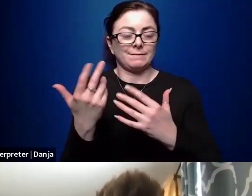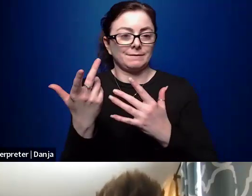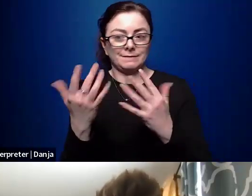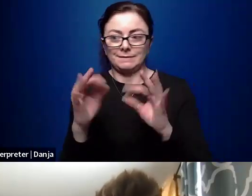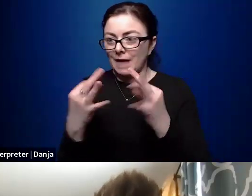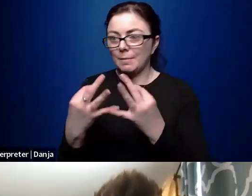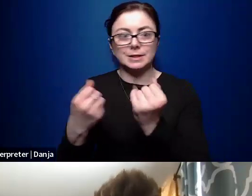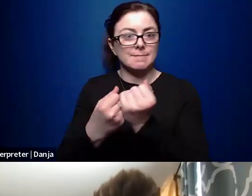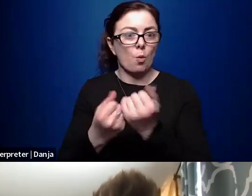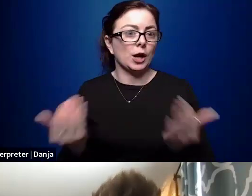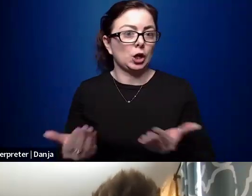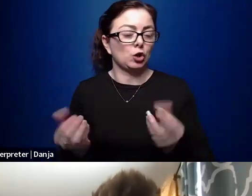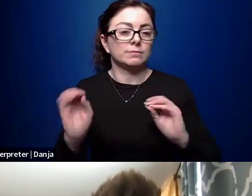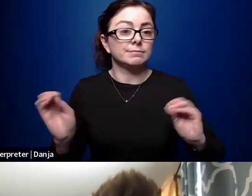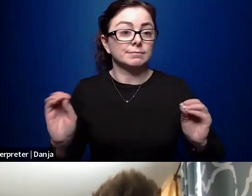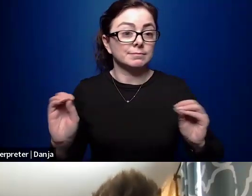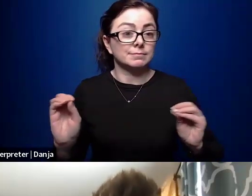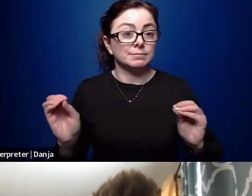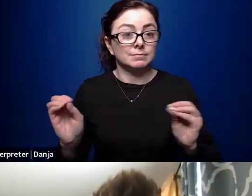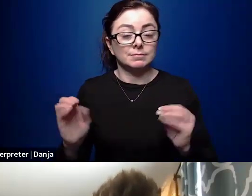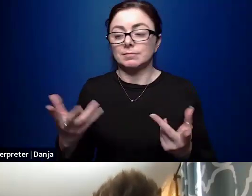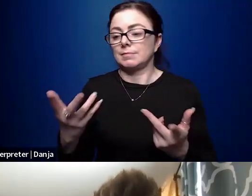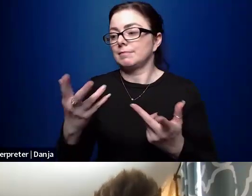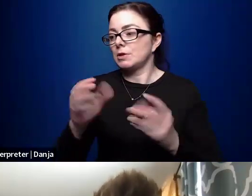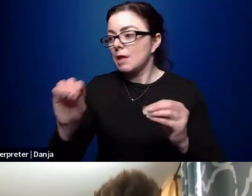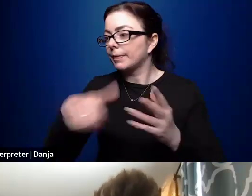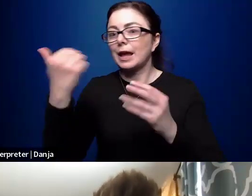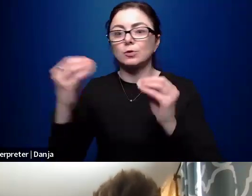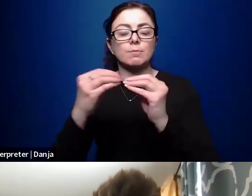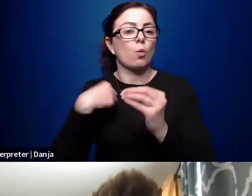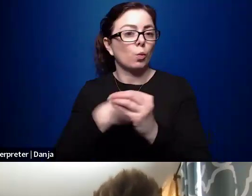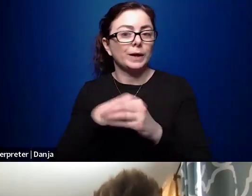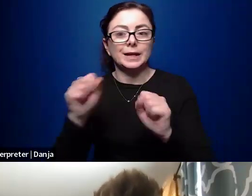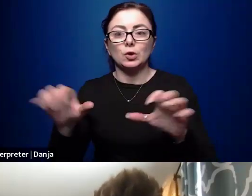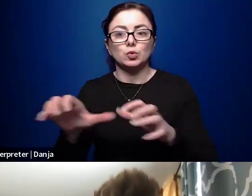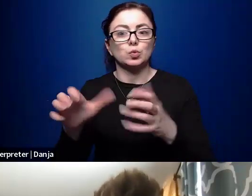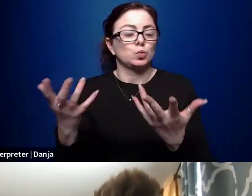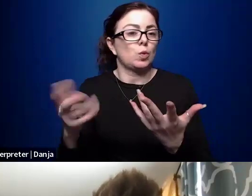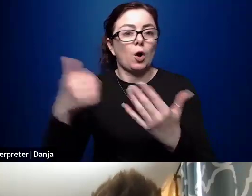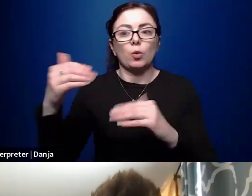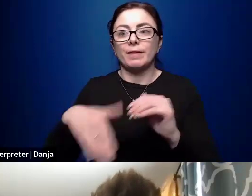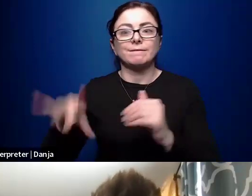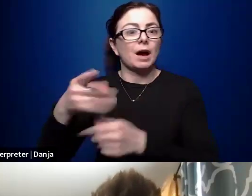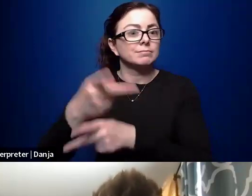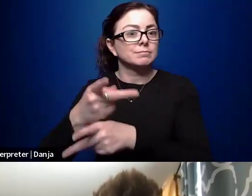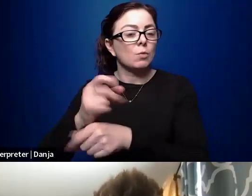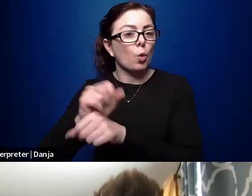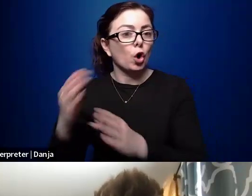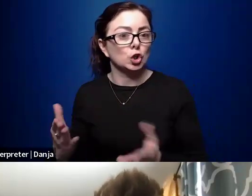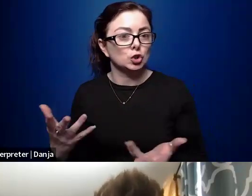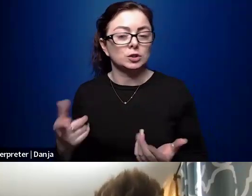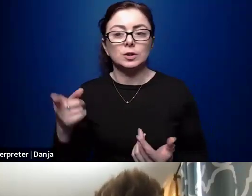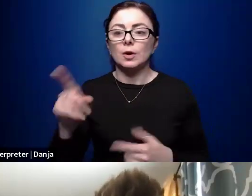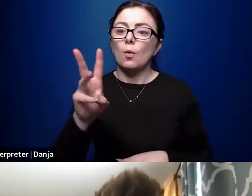village whatsoever like us, there was nothing else we could do except find respite workers. And like William is such